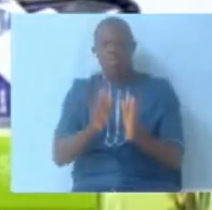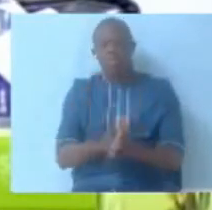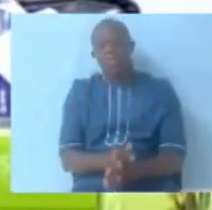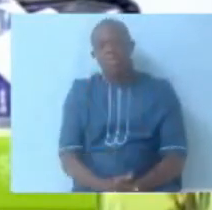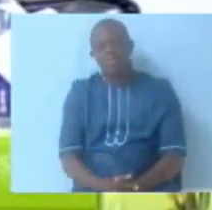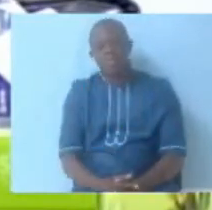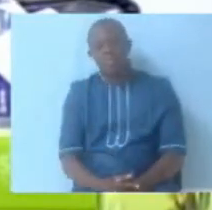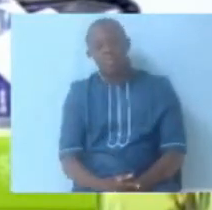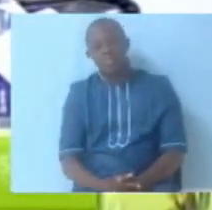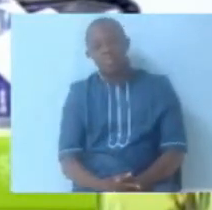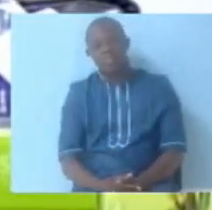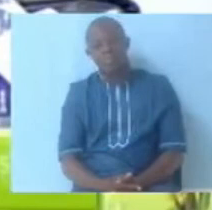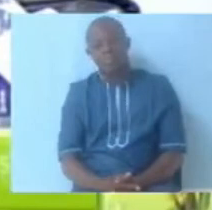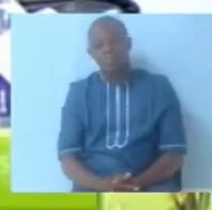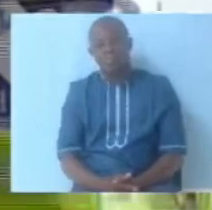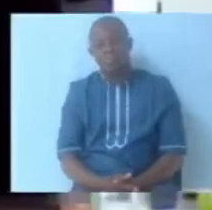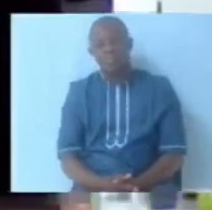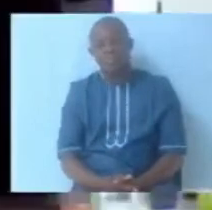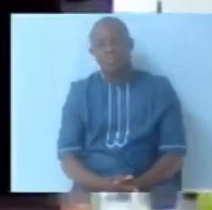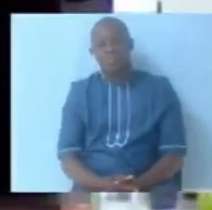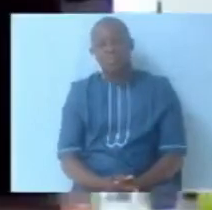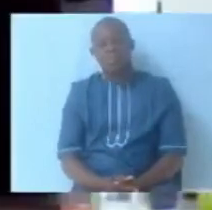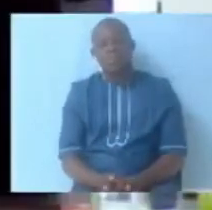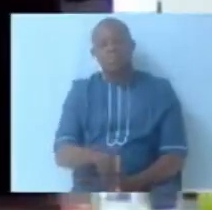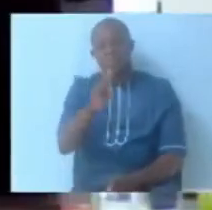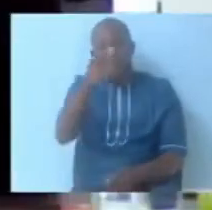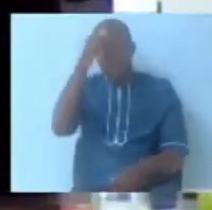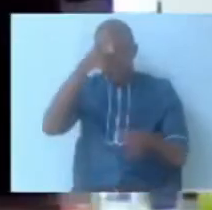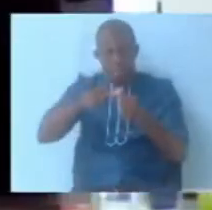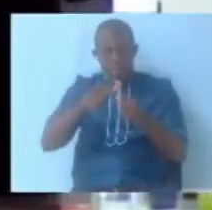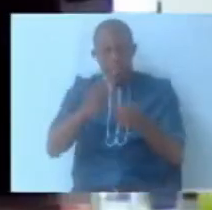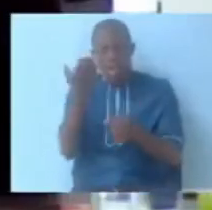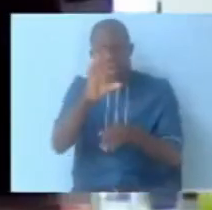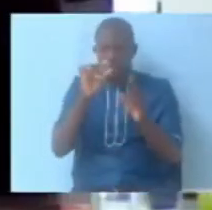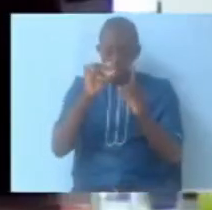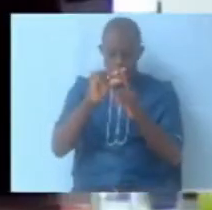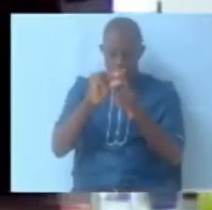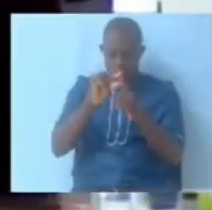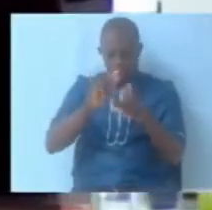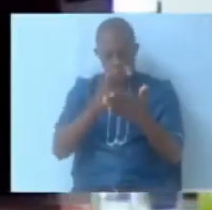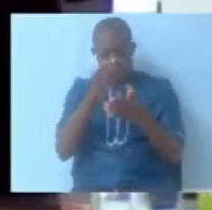Do you remember any particular words or phrases you used?